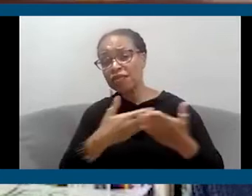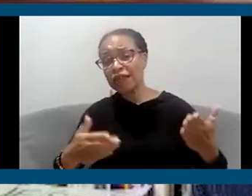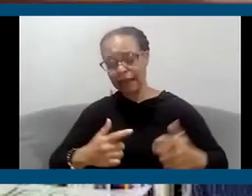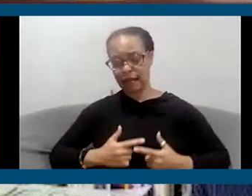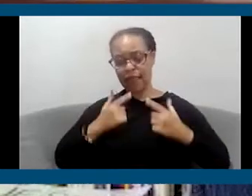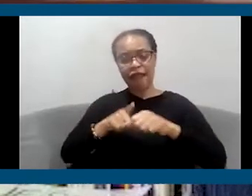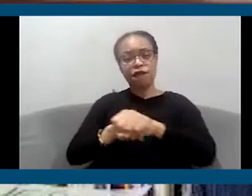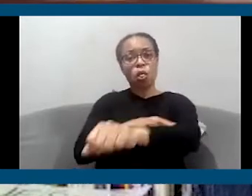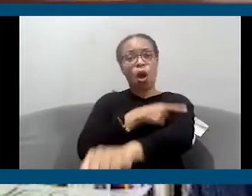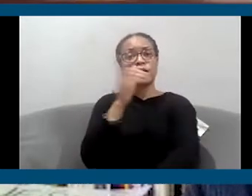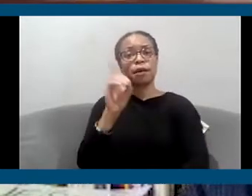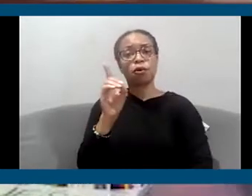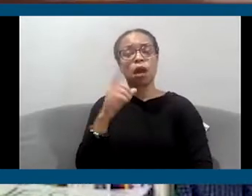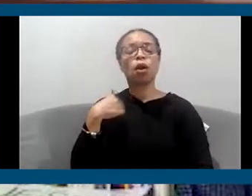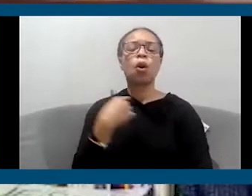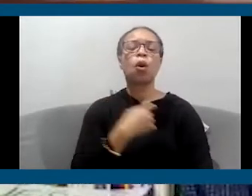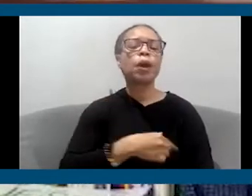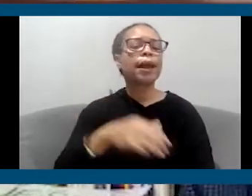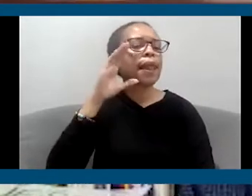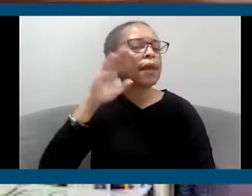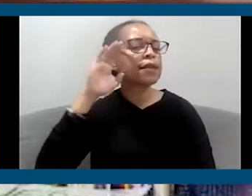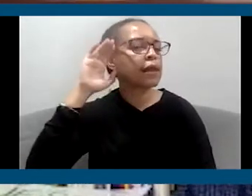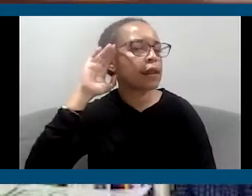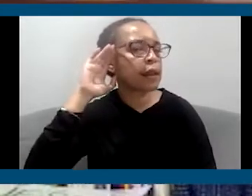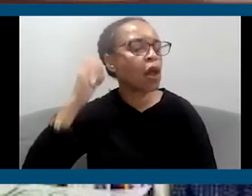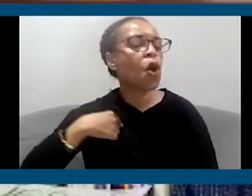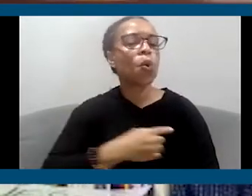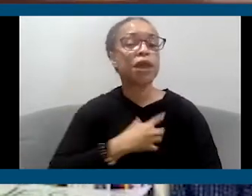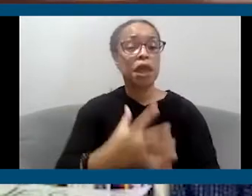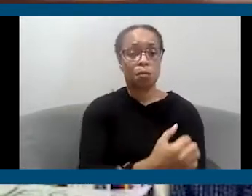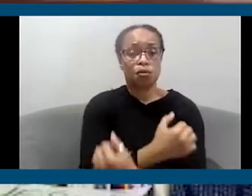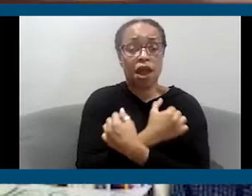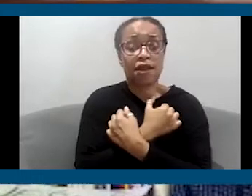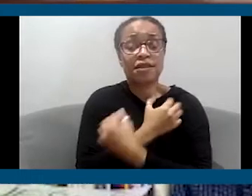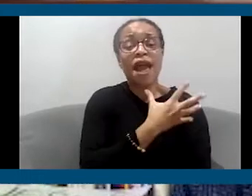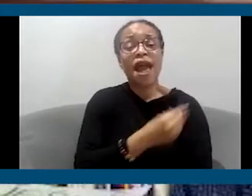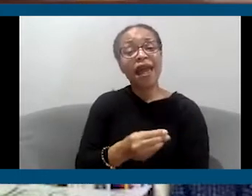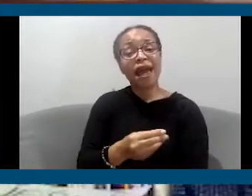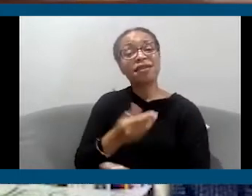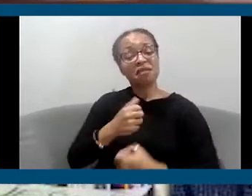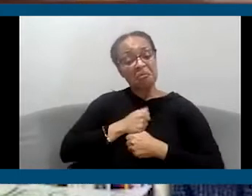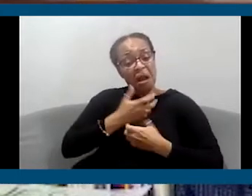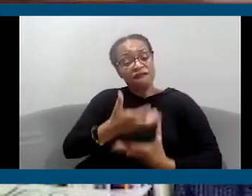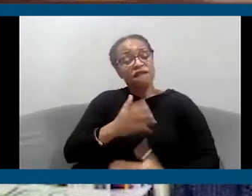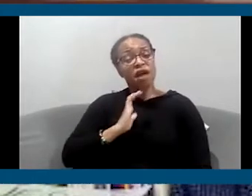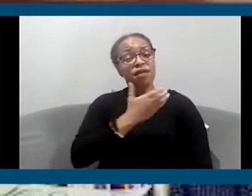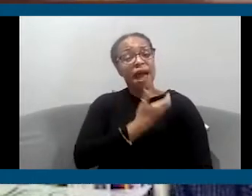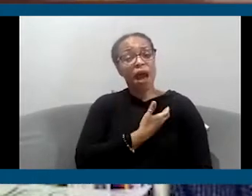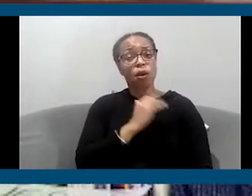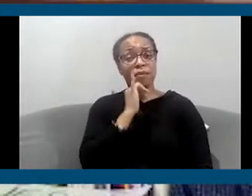Democrat, we listen. We embrace, we admit our mistakes, and we try to improve.